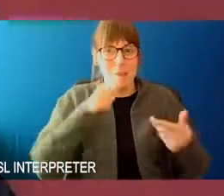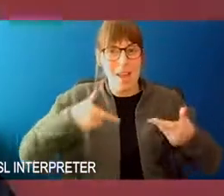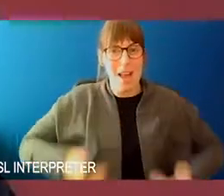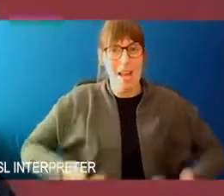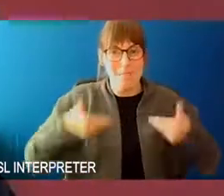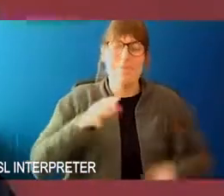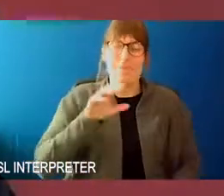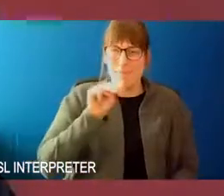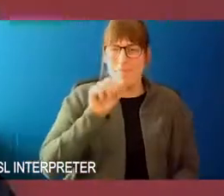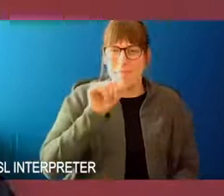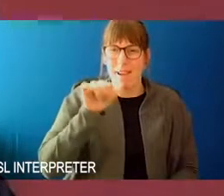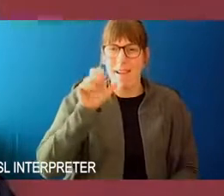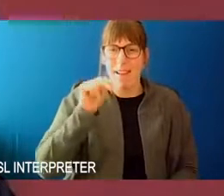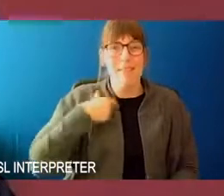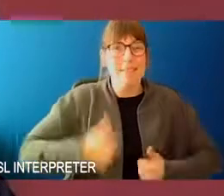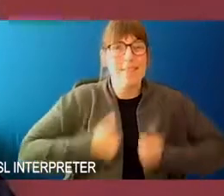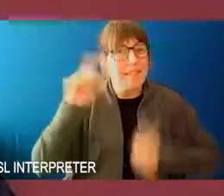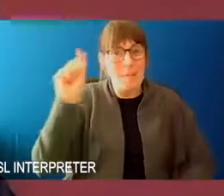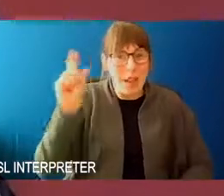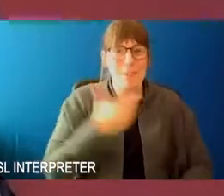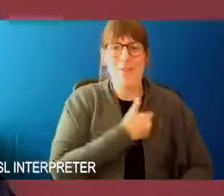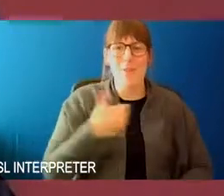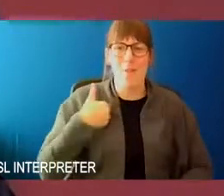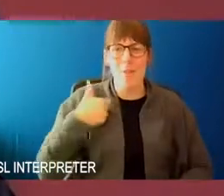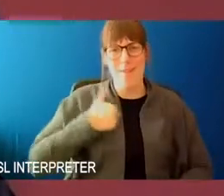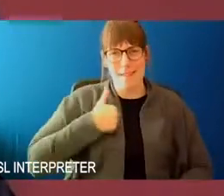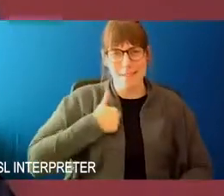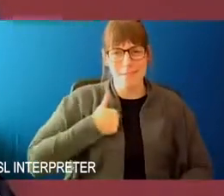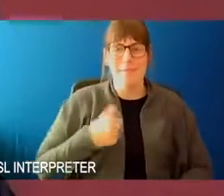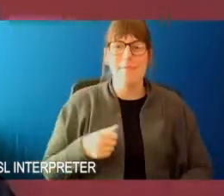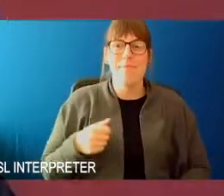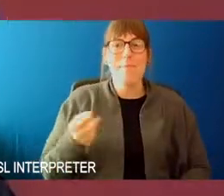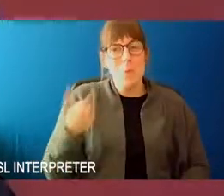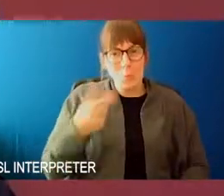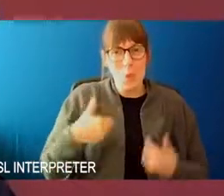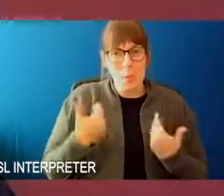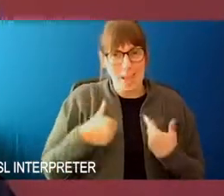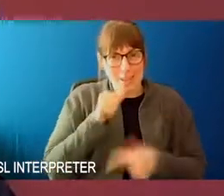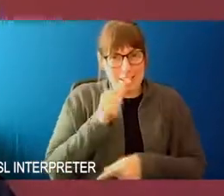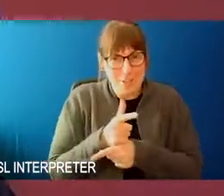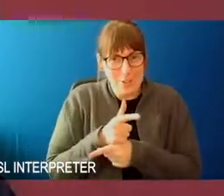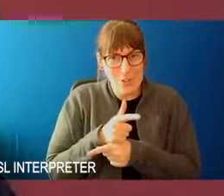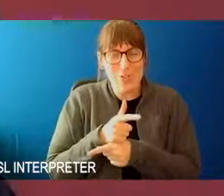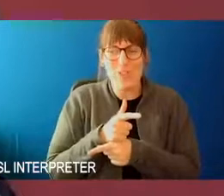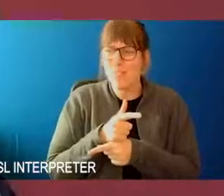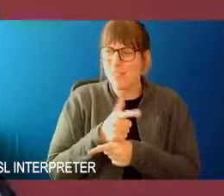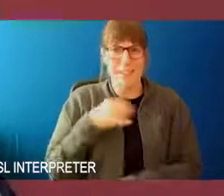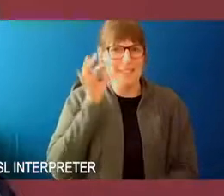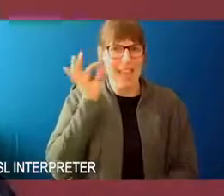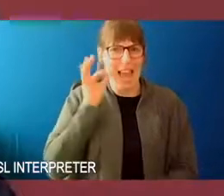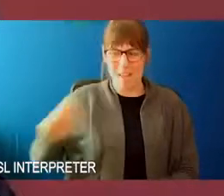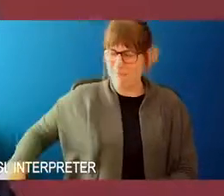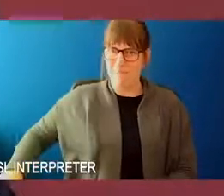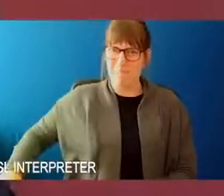So a bit about me. I'm Mian. I'm based in Toronto, Canada, and I have two younger